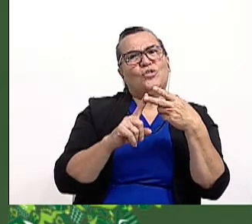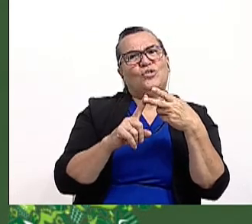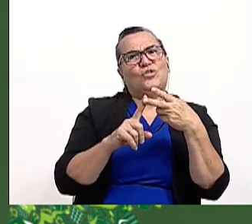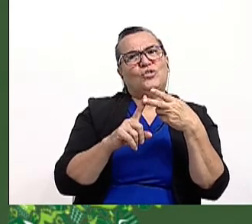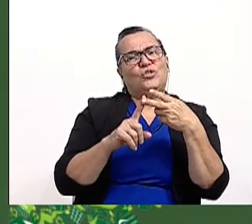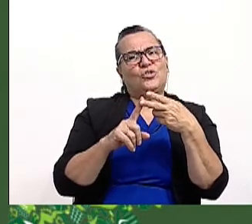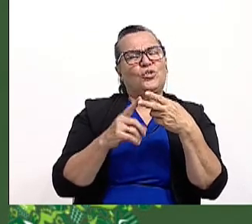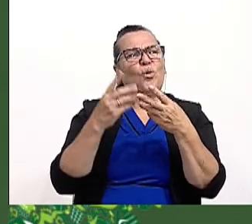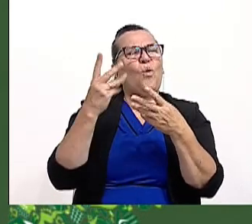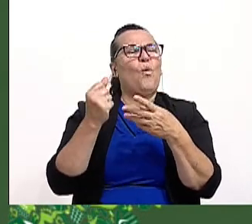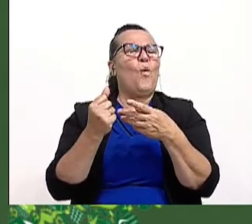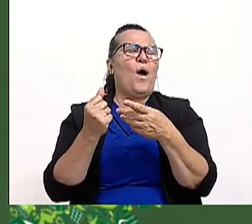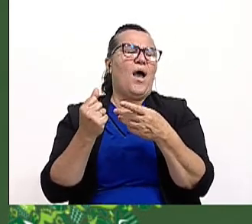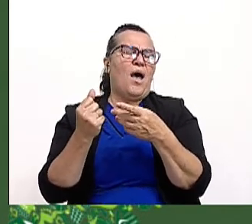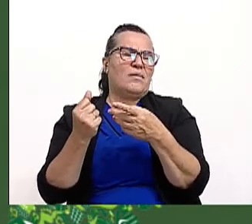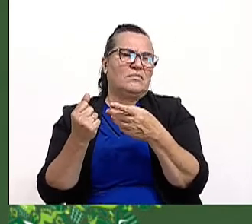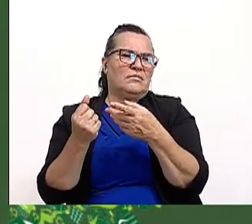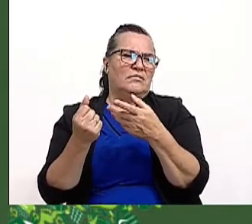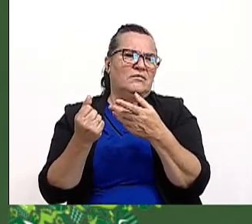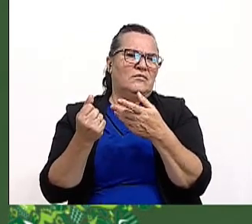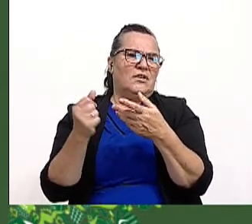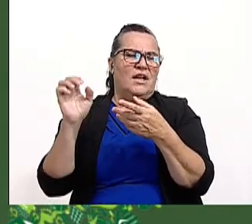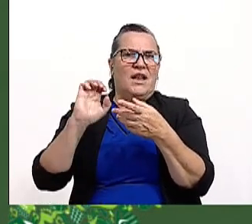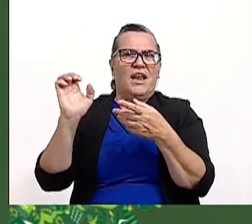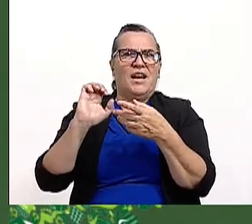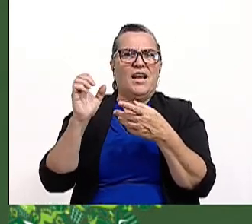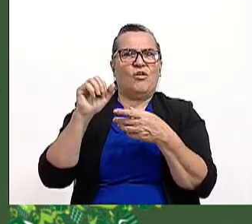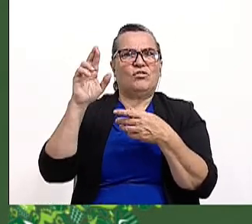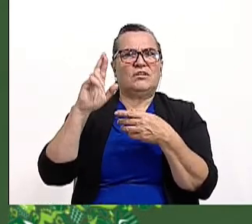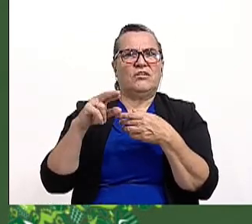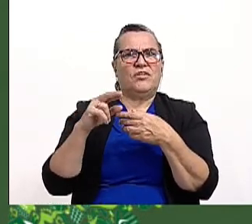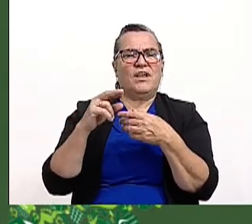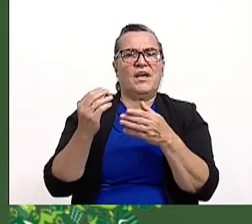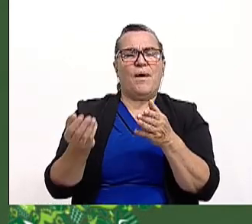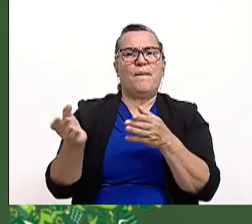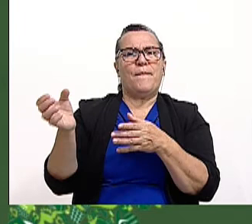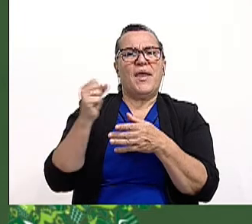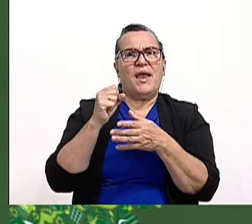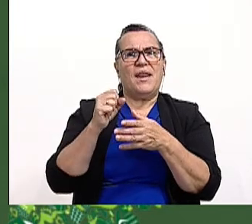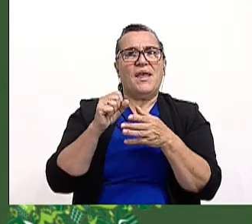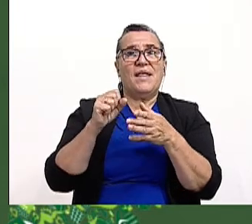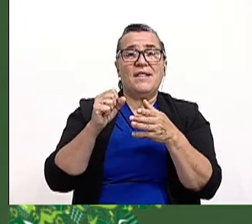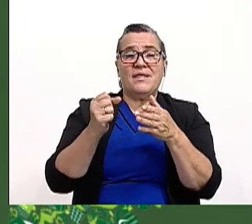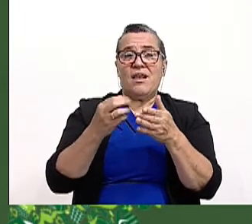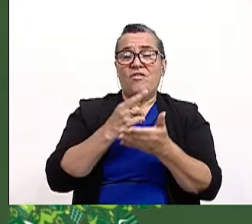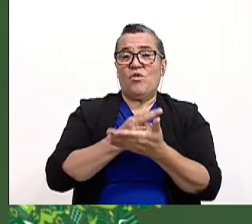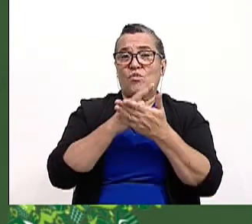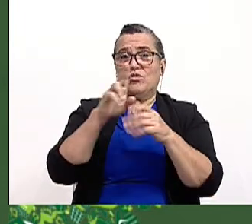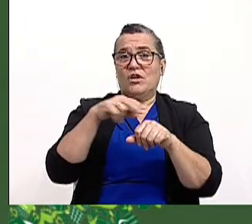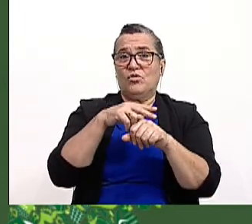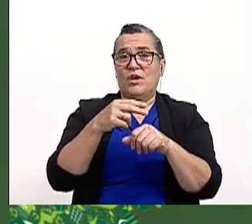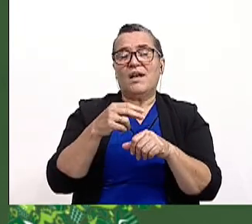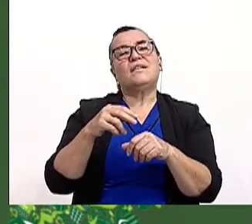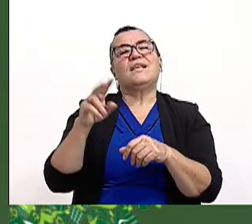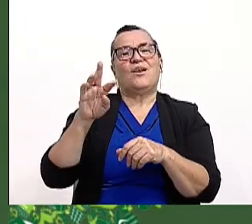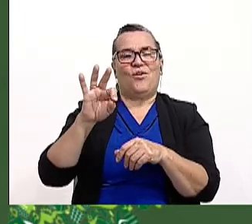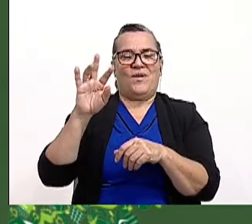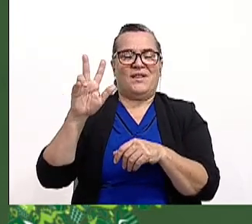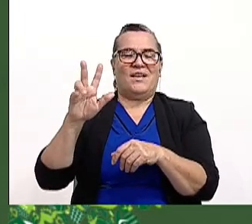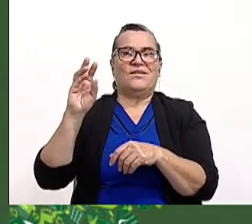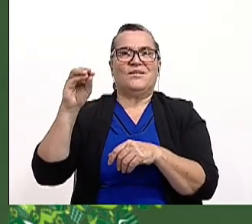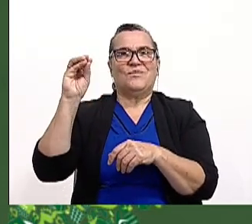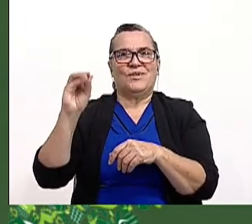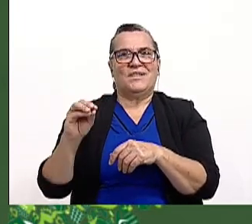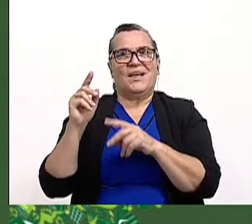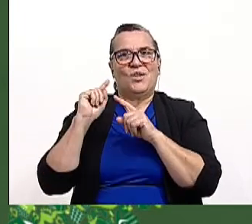comes from renewable sources? 93% of our country's energy. Okay,